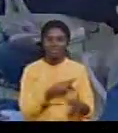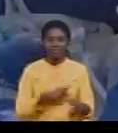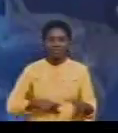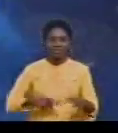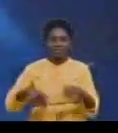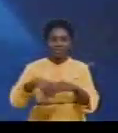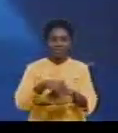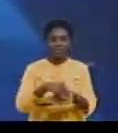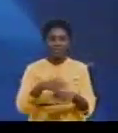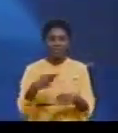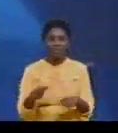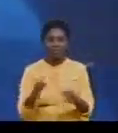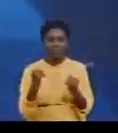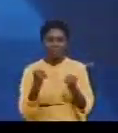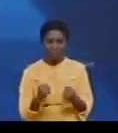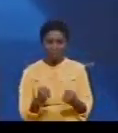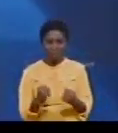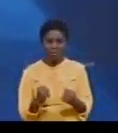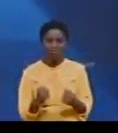The kingdom of power.